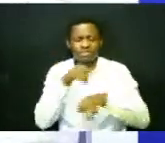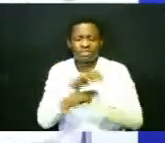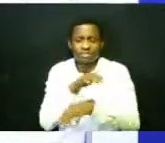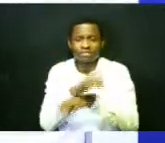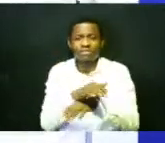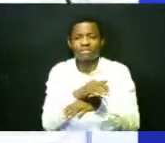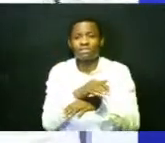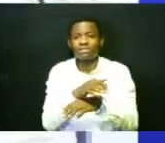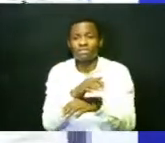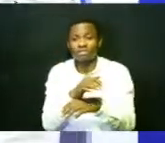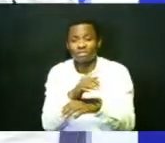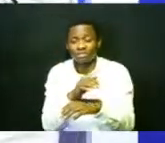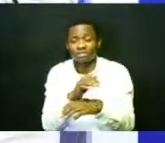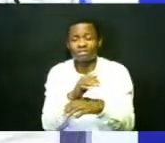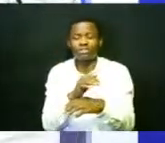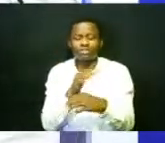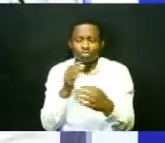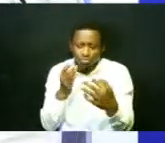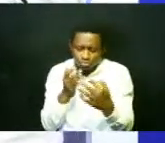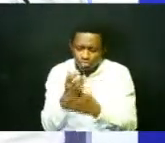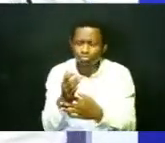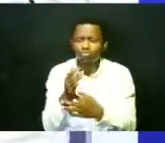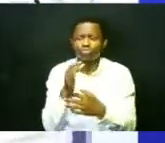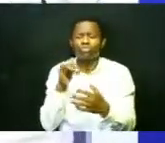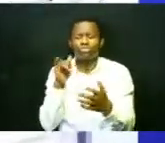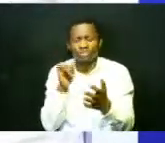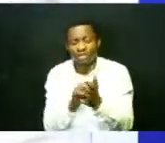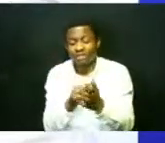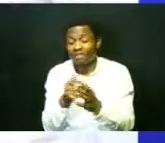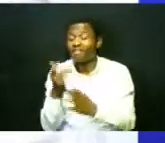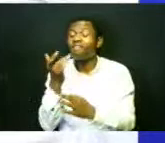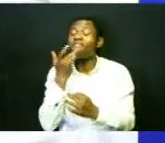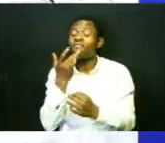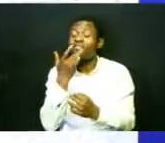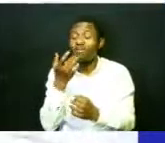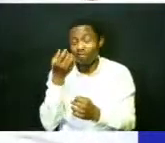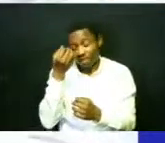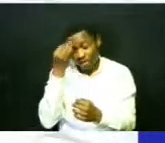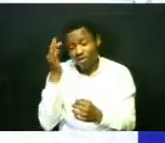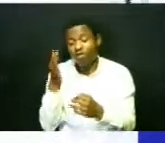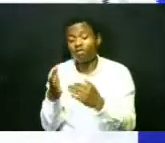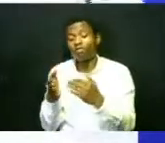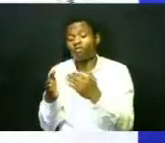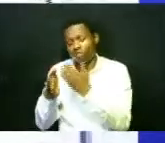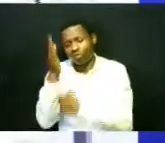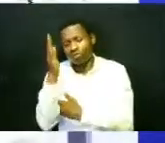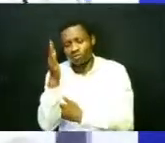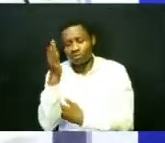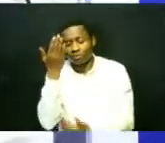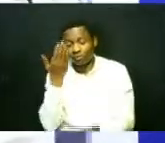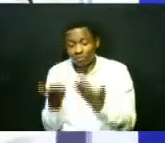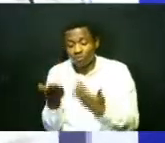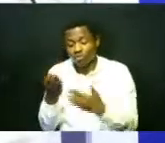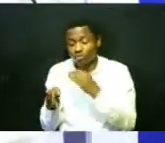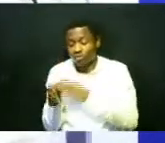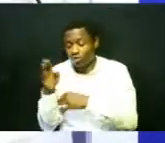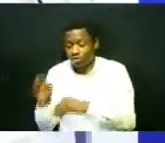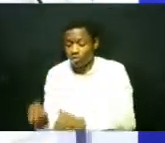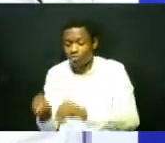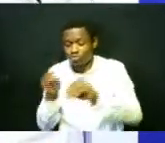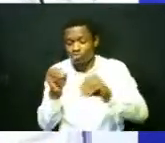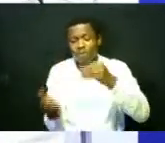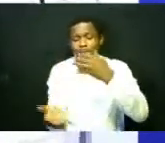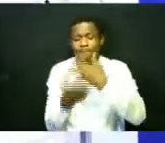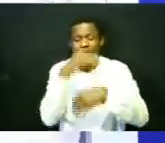tonight, by the provocation and the release of favor, may the Lord put us back on our